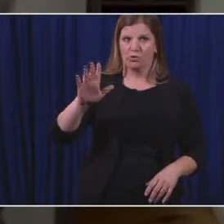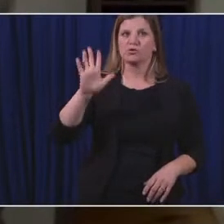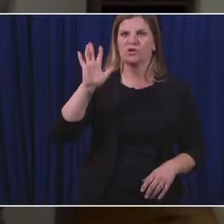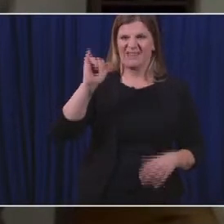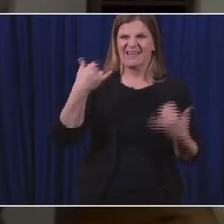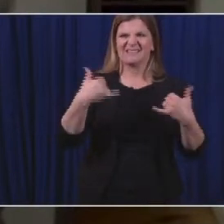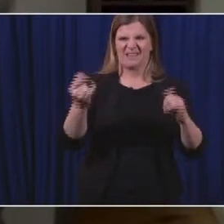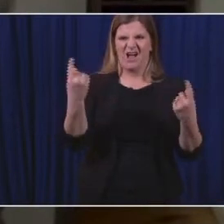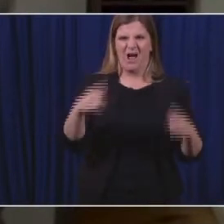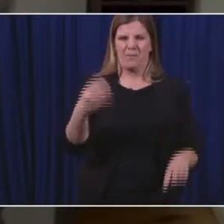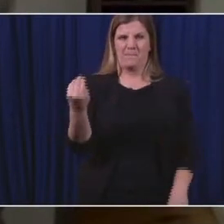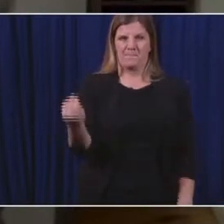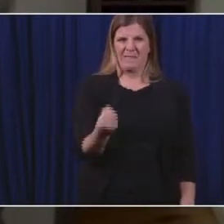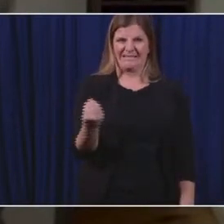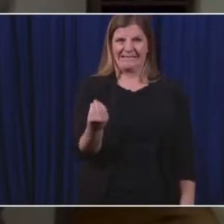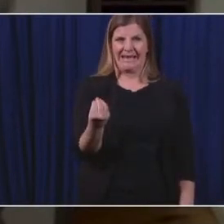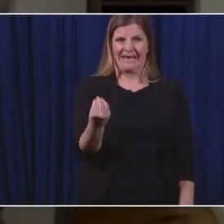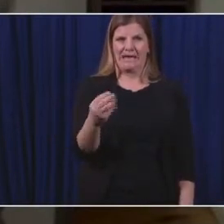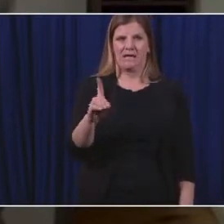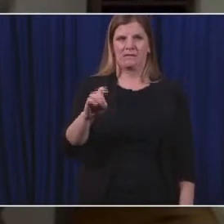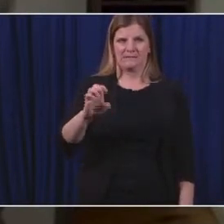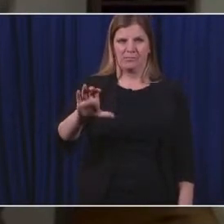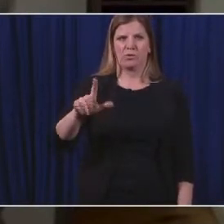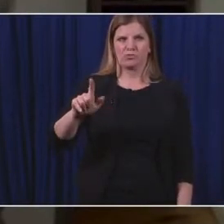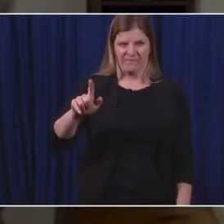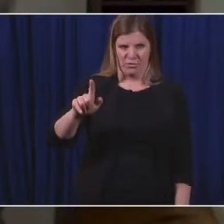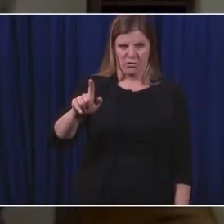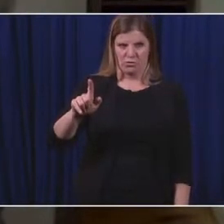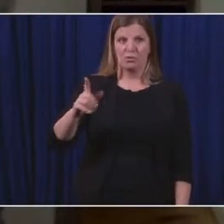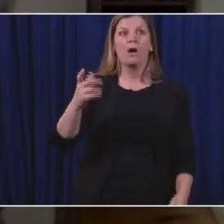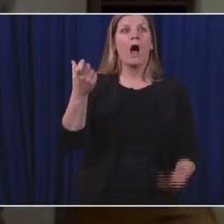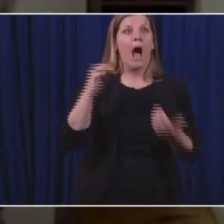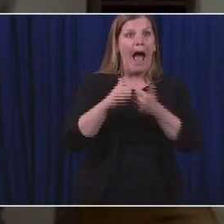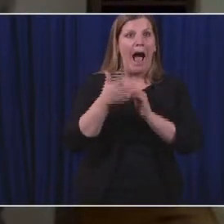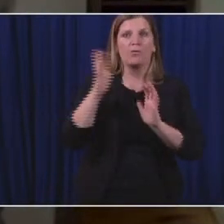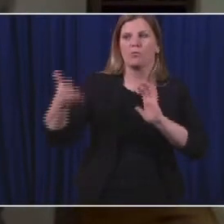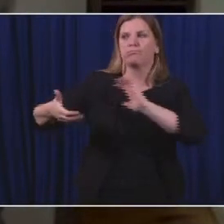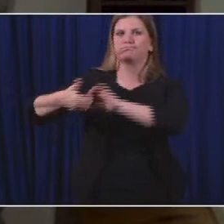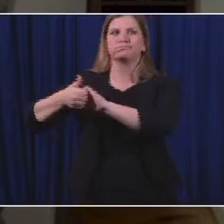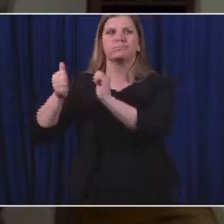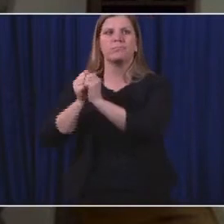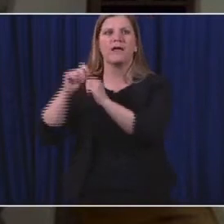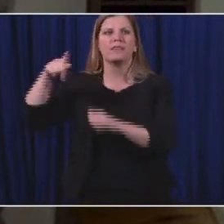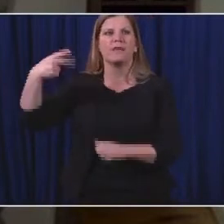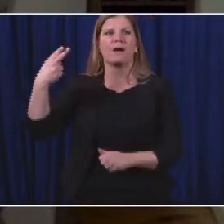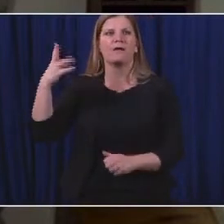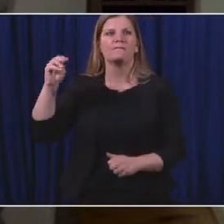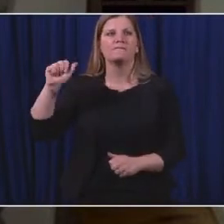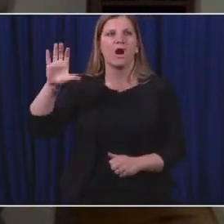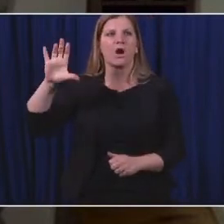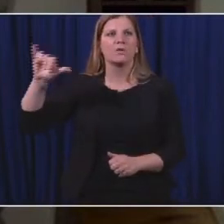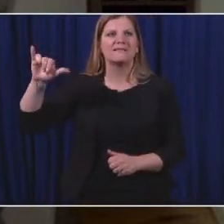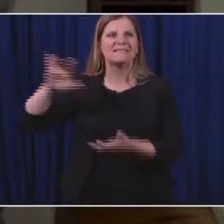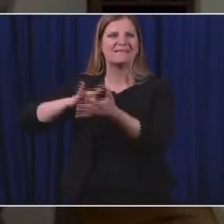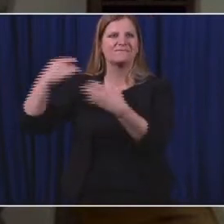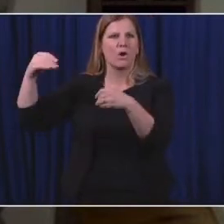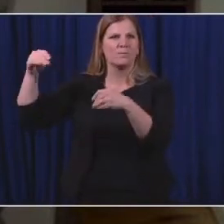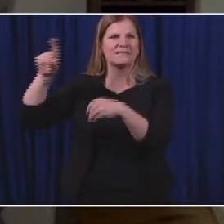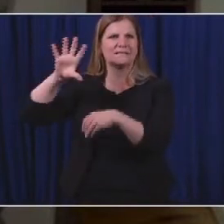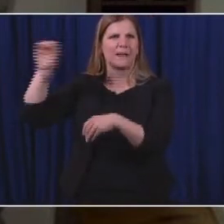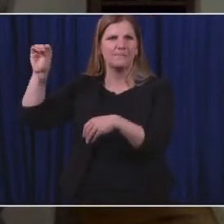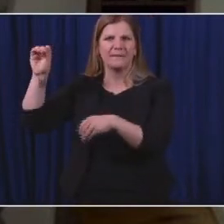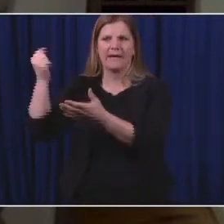December 21st, in partnership with pharmacy providers. But as part of